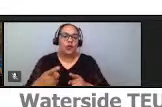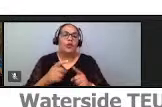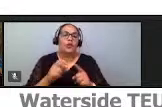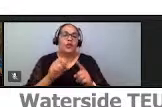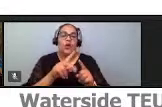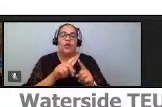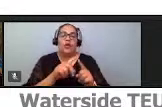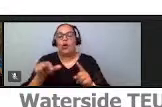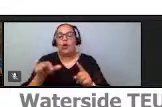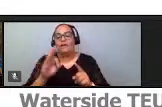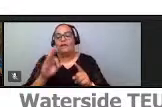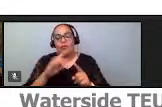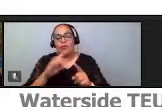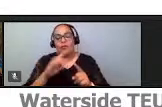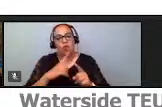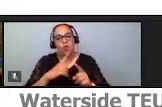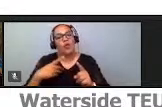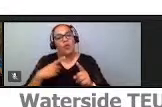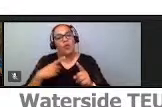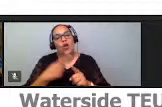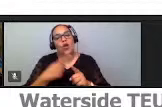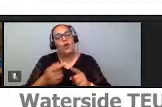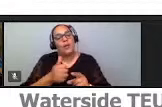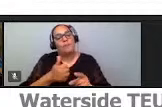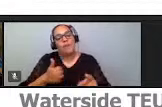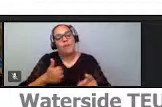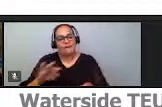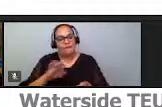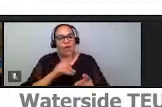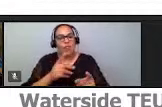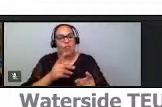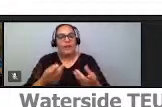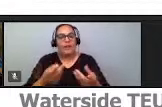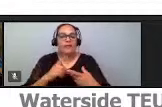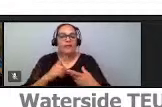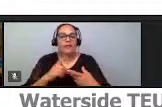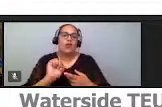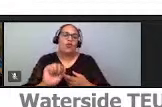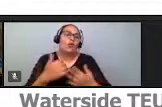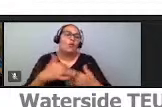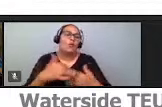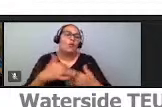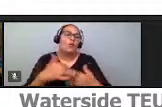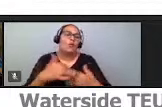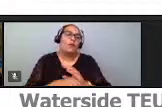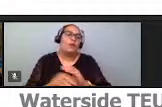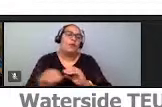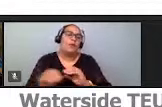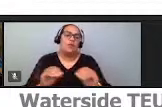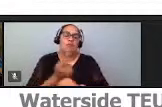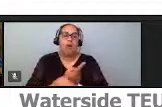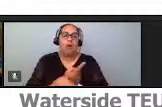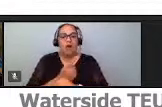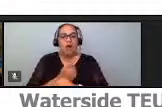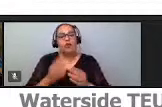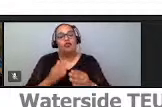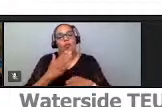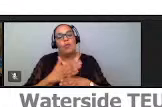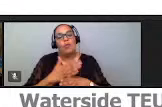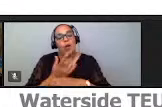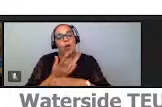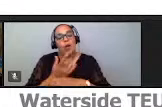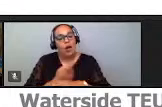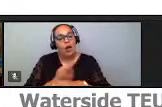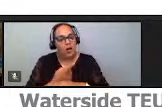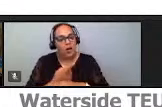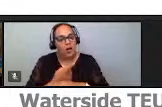February because we're always a week behind and it gives you your your gross container moves per hour your ship working our moves per ship